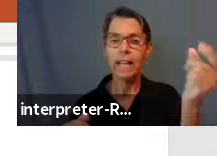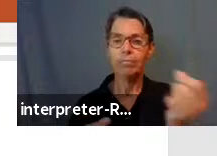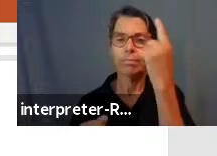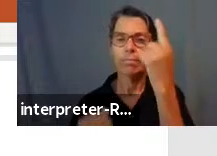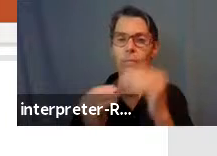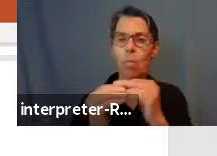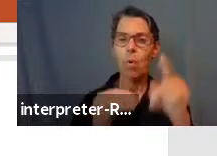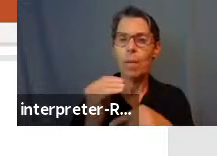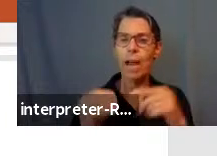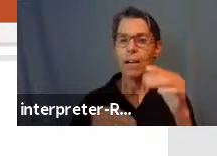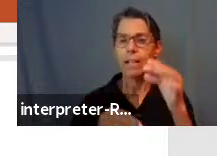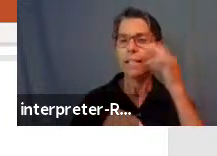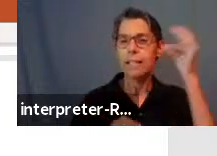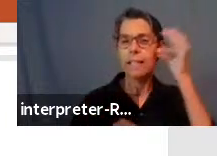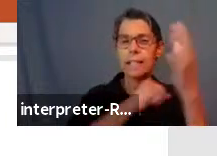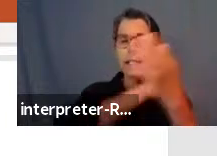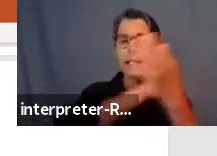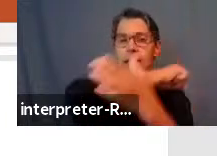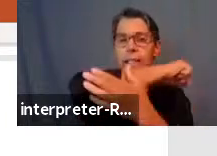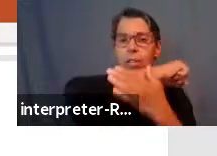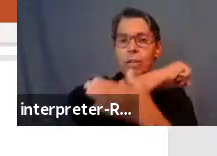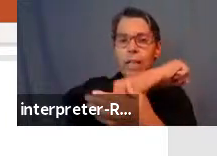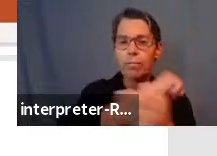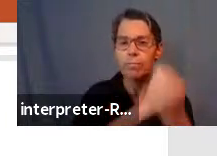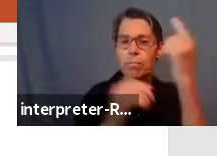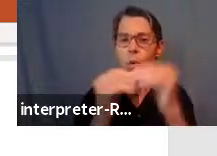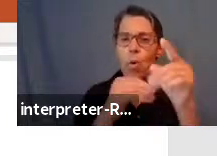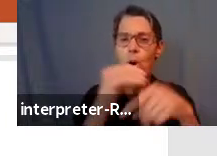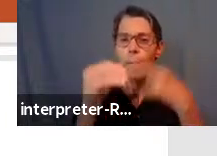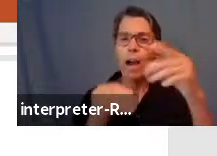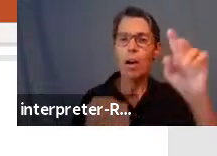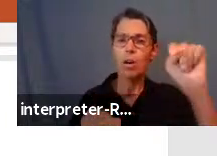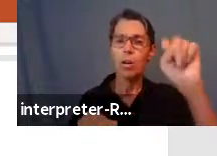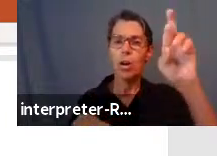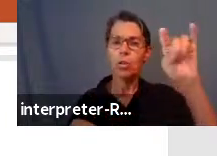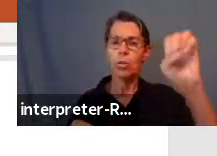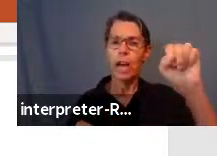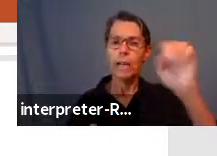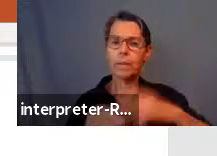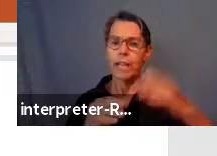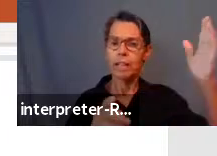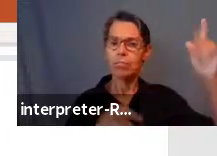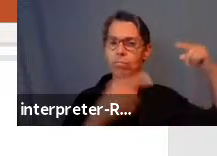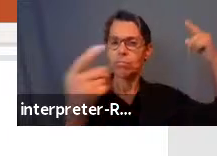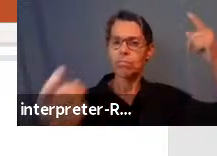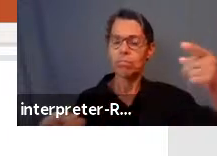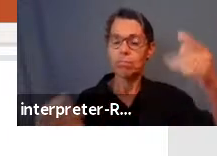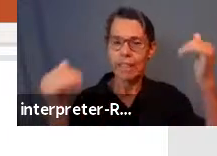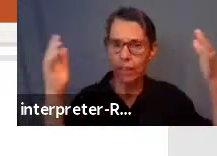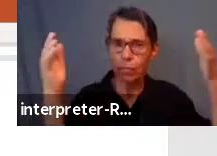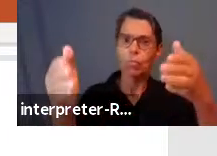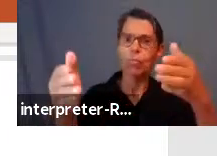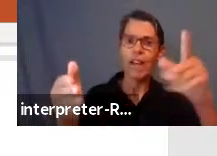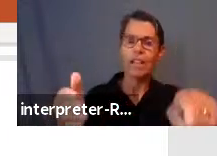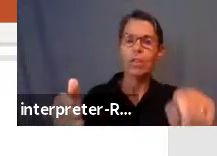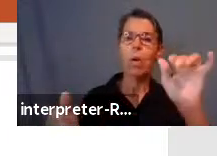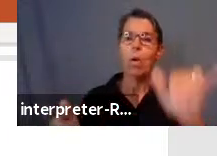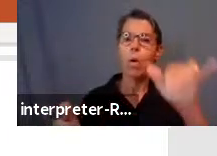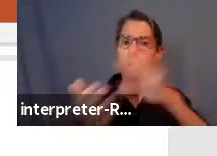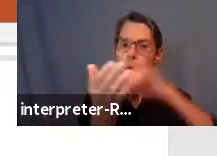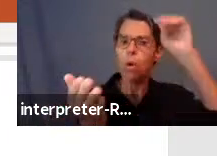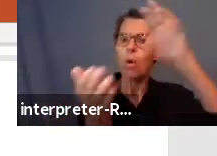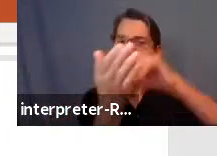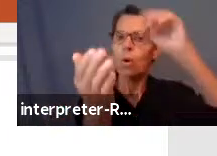underserved populations probably than they've ever done because they've done more work in that area. So I think the lessons is learned is that we have to continue